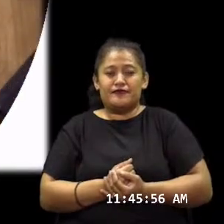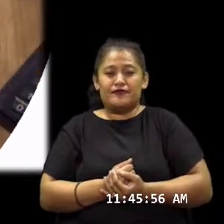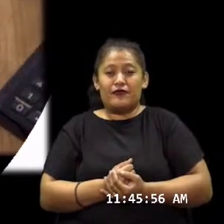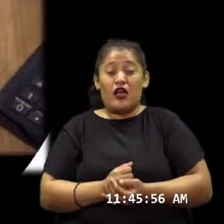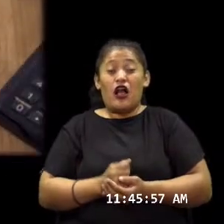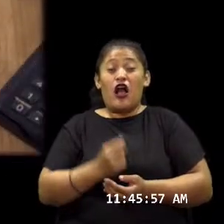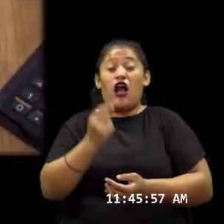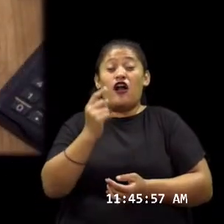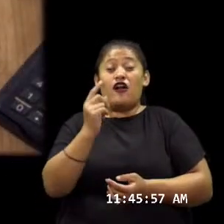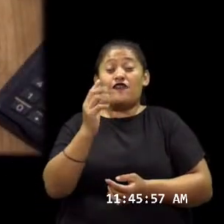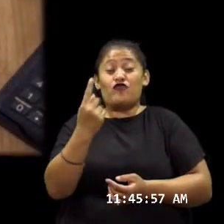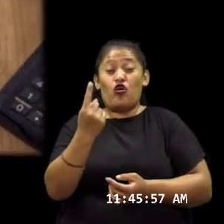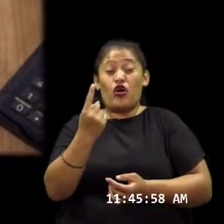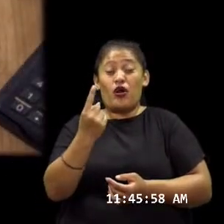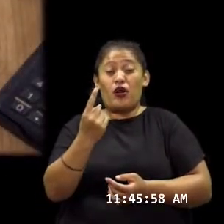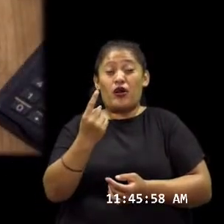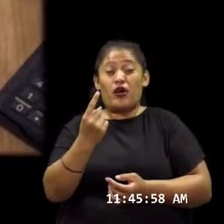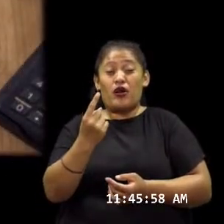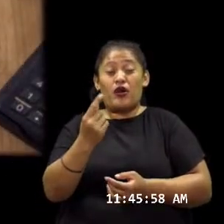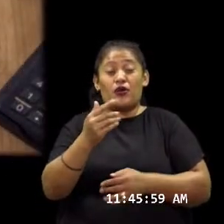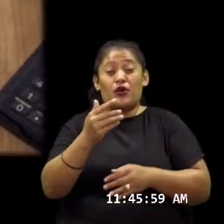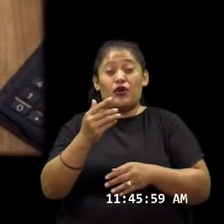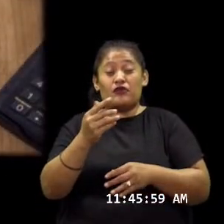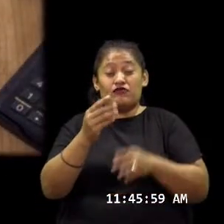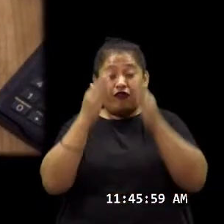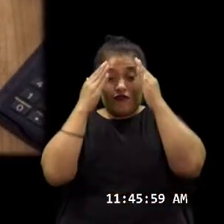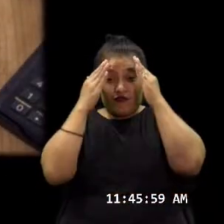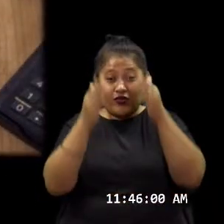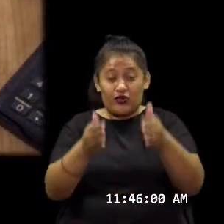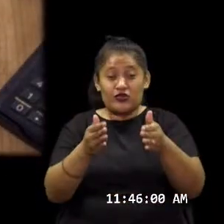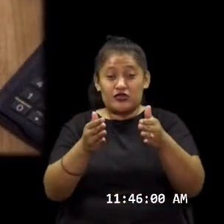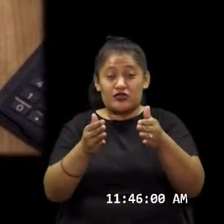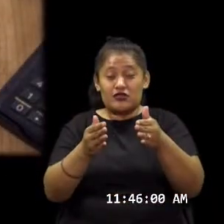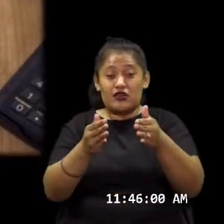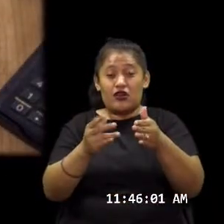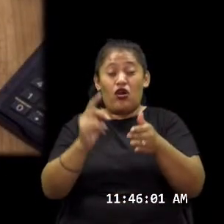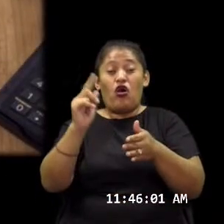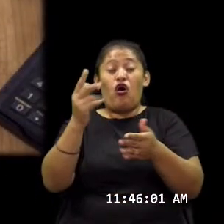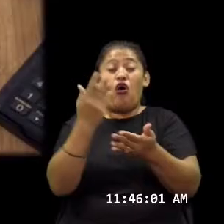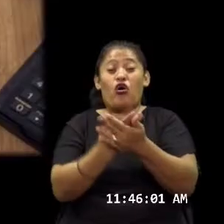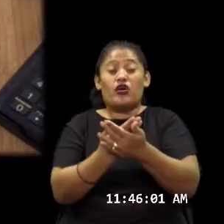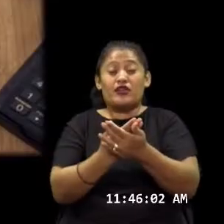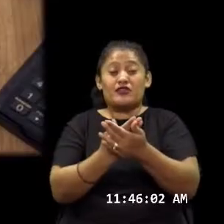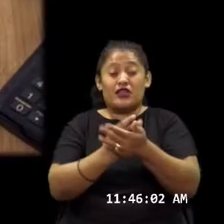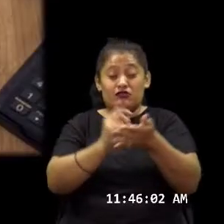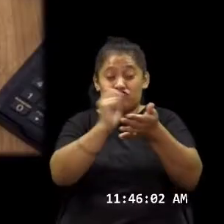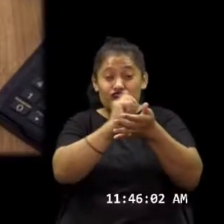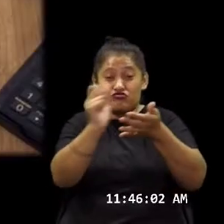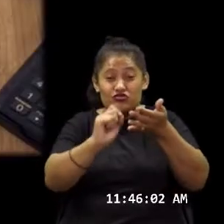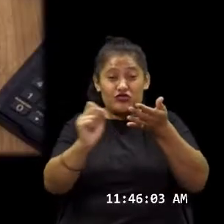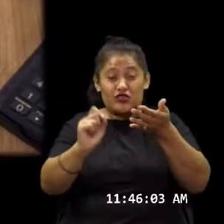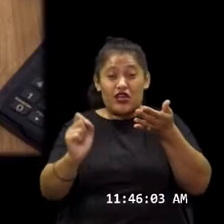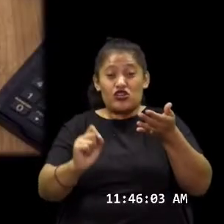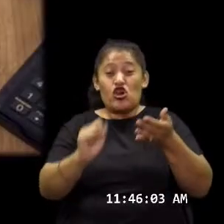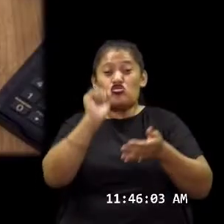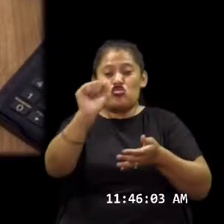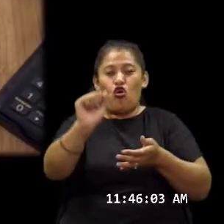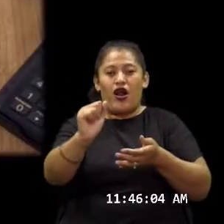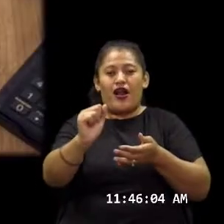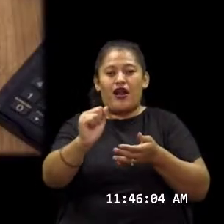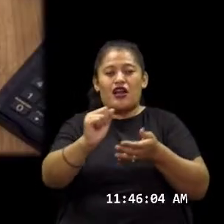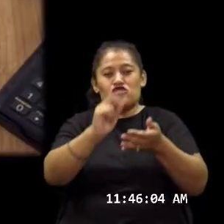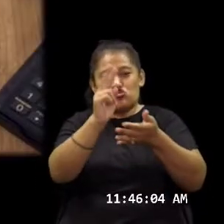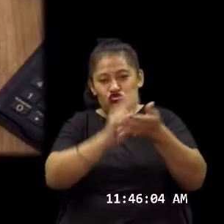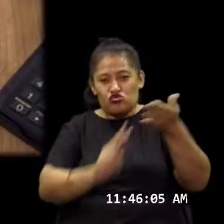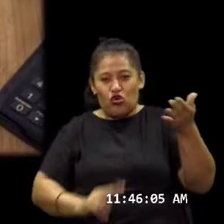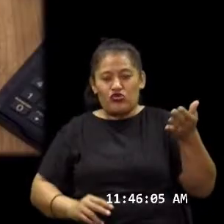For the purpose of this lesson, we will only focus on the introduction paragraph, or the